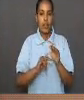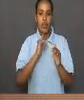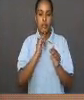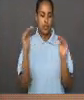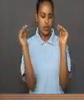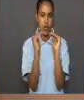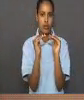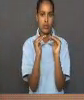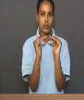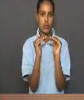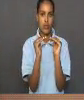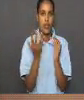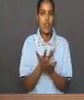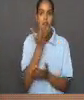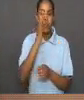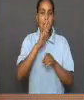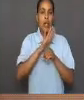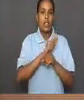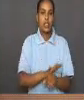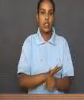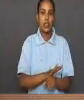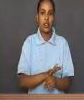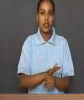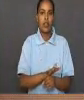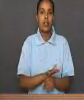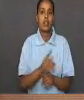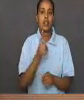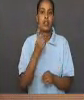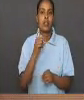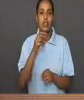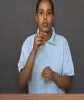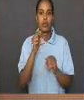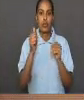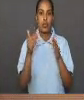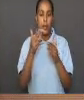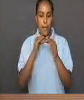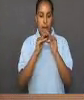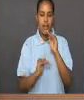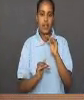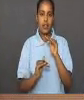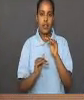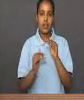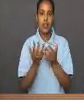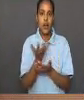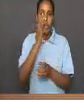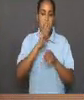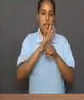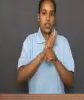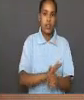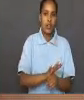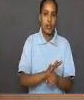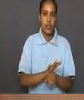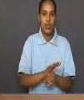lowering, is equal to the vapor pressure of the solvent minus the